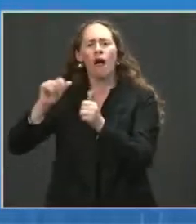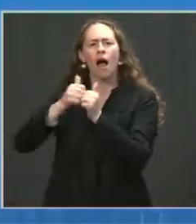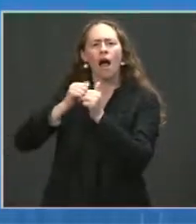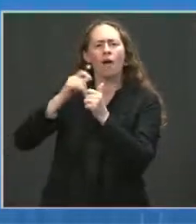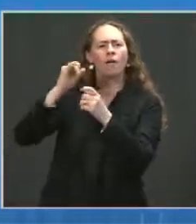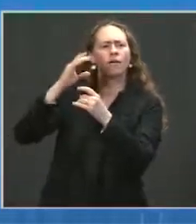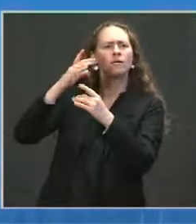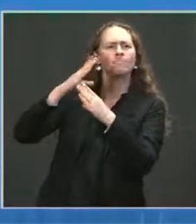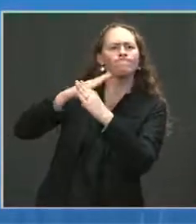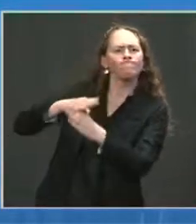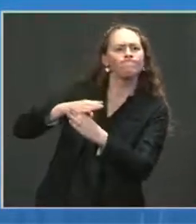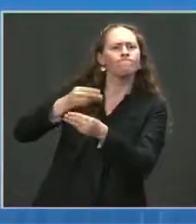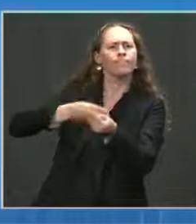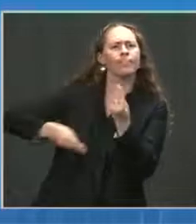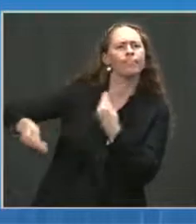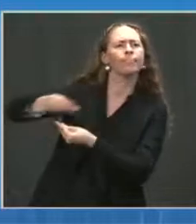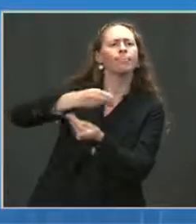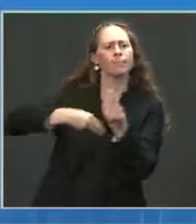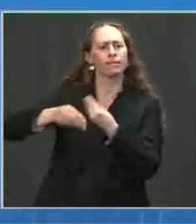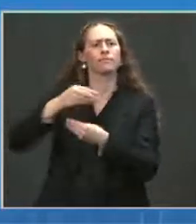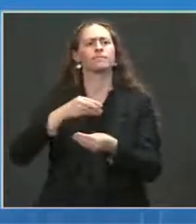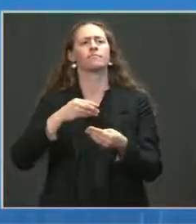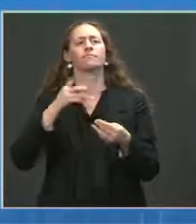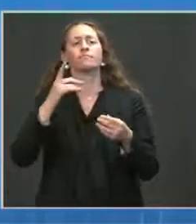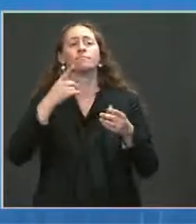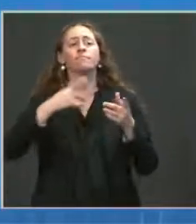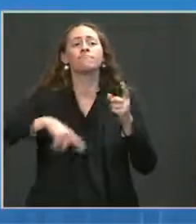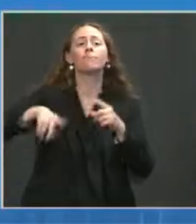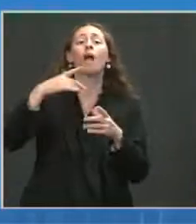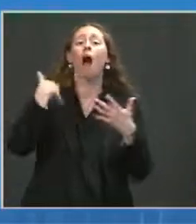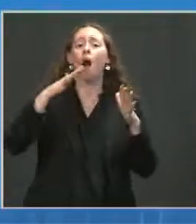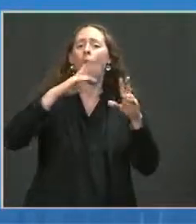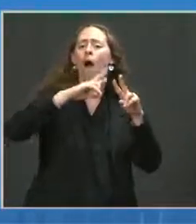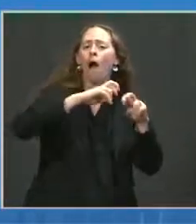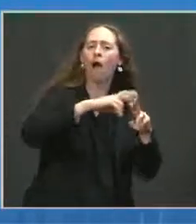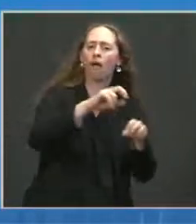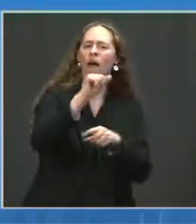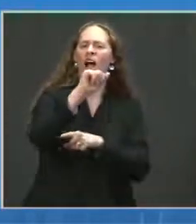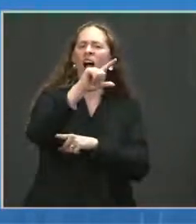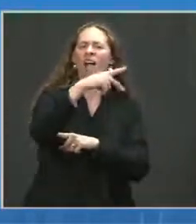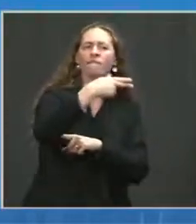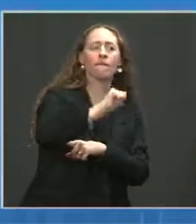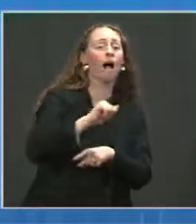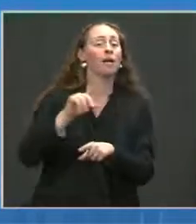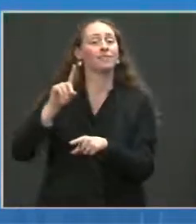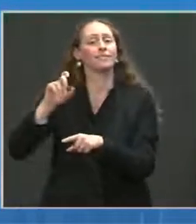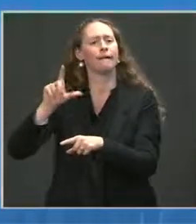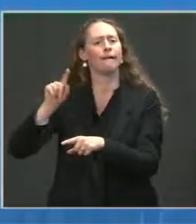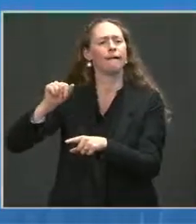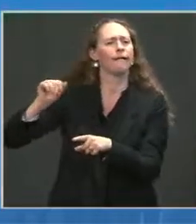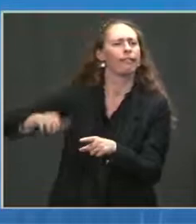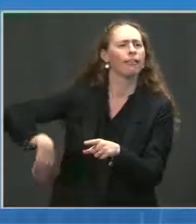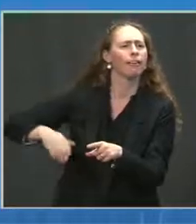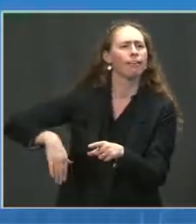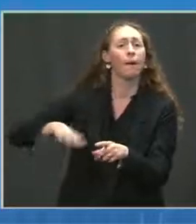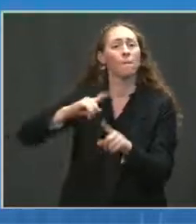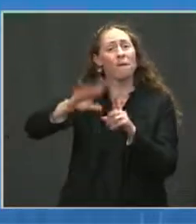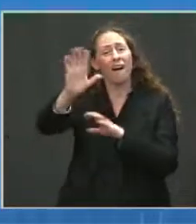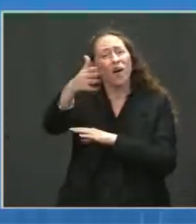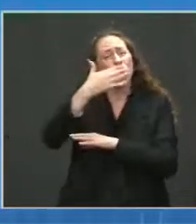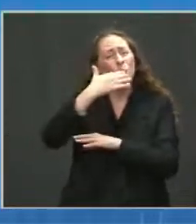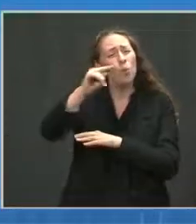Unfortunately, they no longer do with Delta. The good news is that the vaccines really do work to prevent